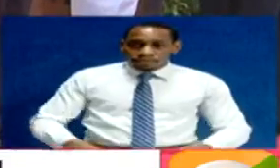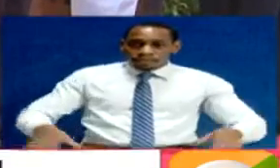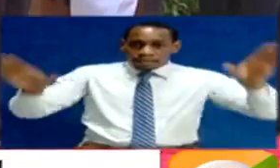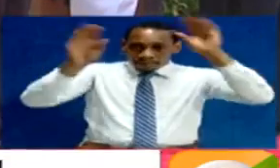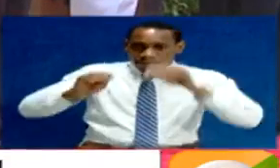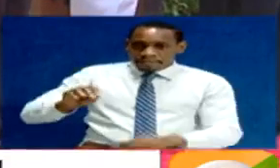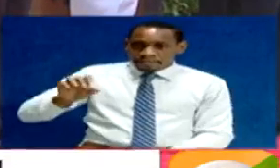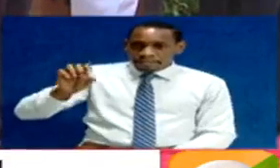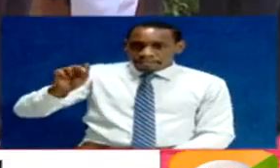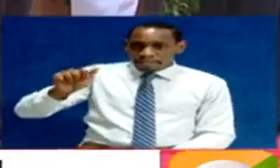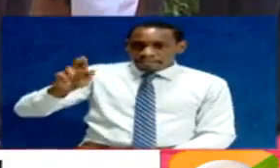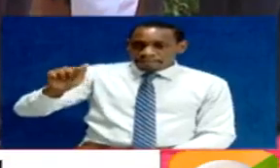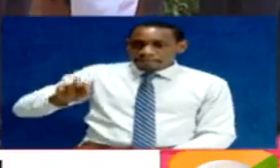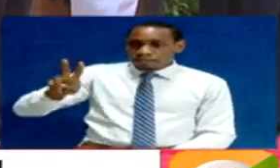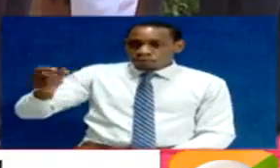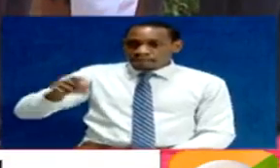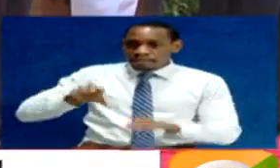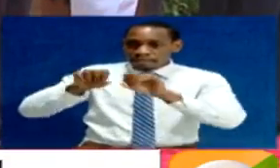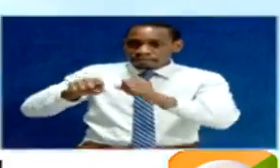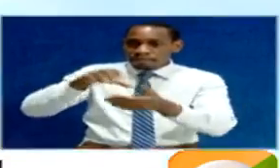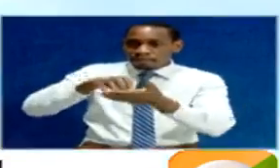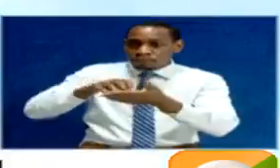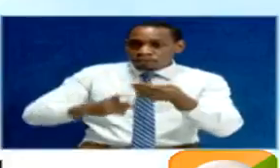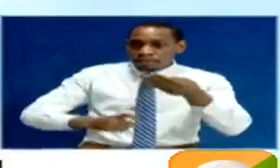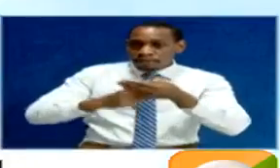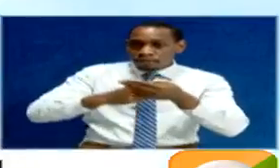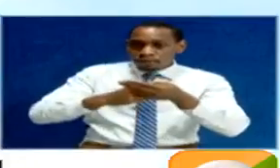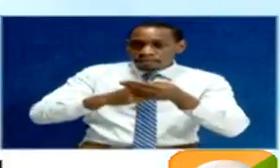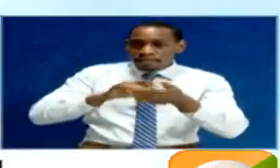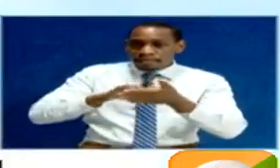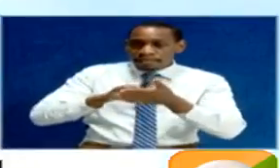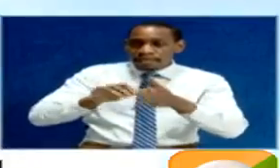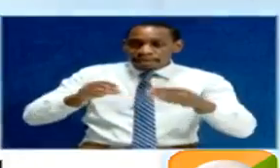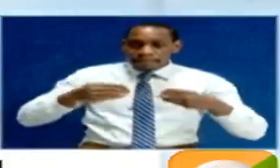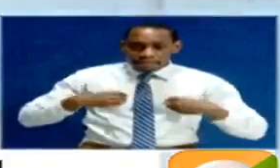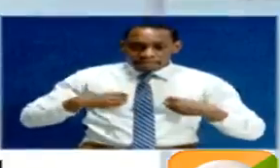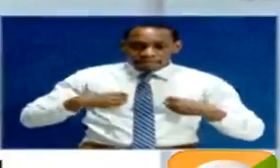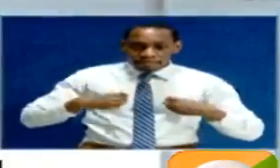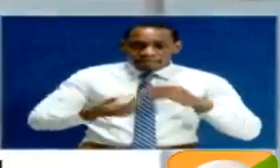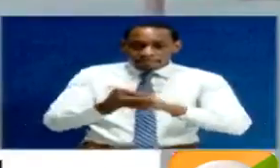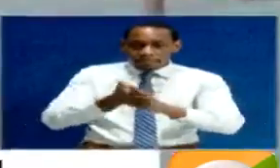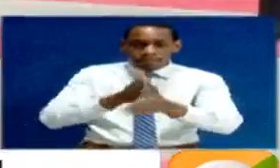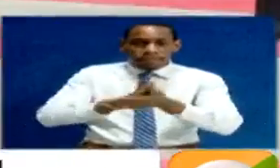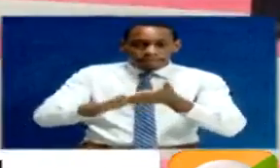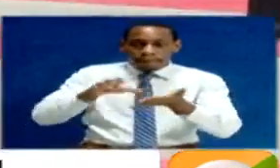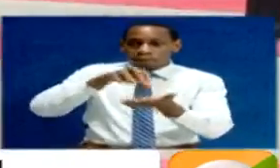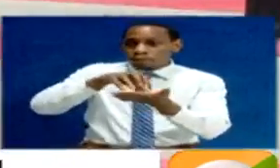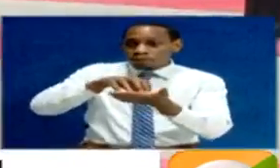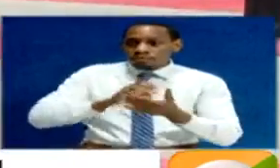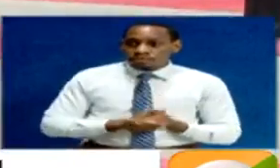President Samia, barely 2 months after taking over from the late John Pombe Magufuli, has embraced a more reconciliatory stance,